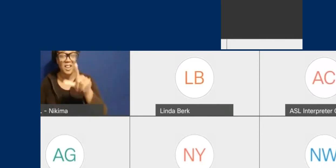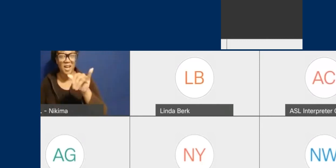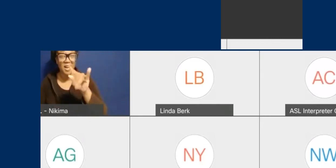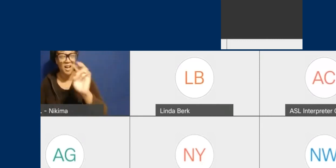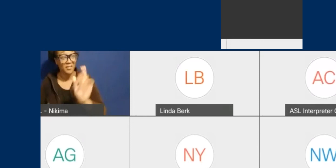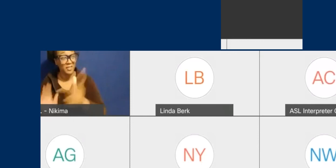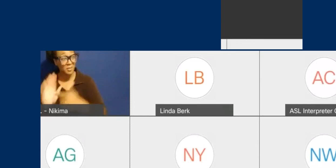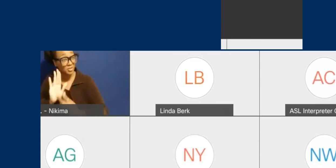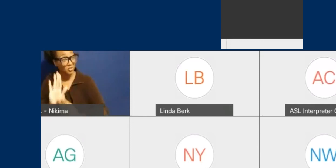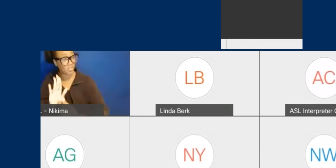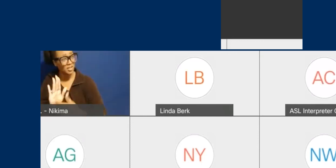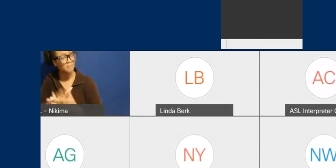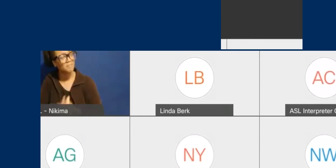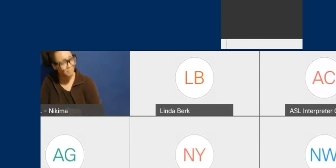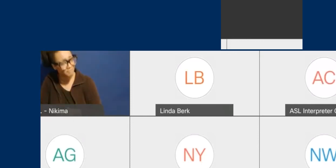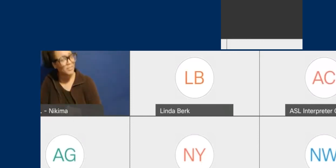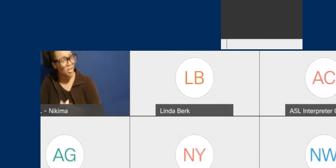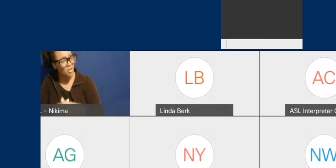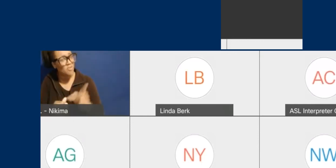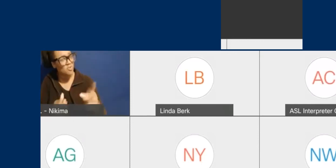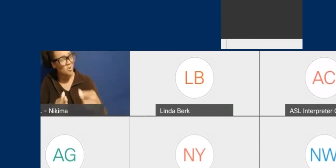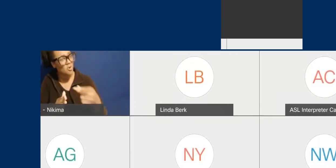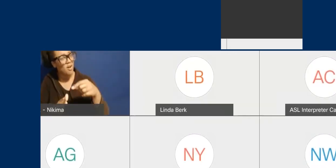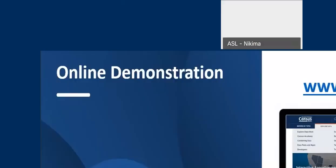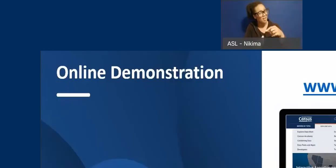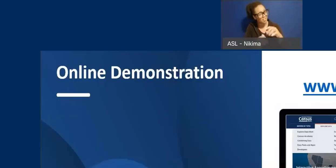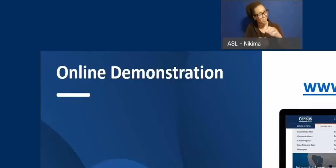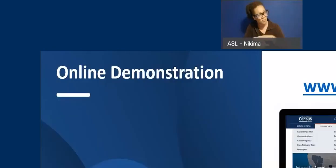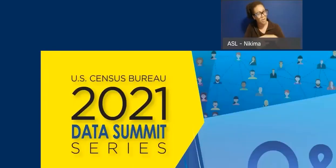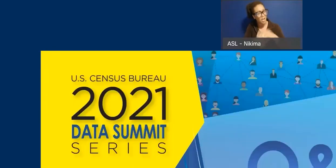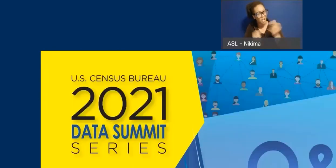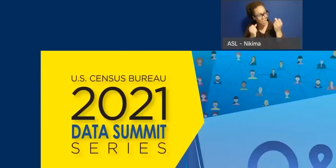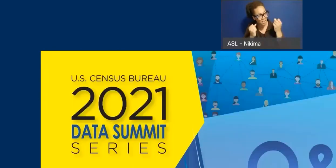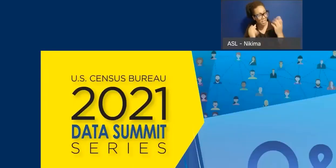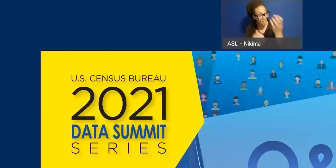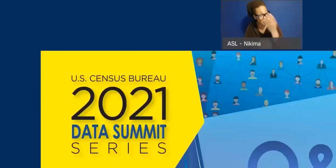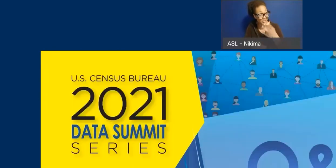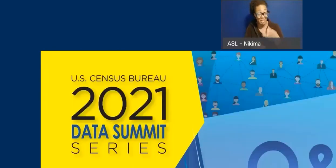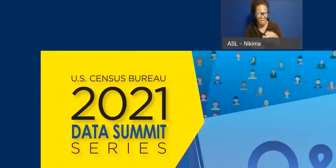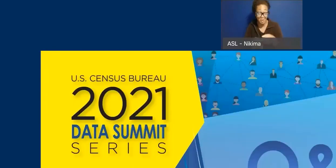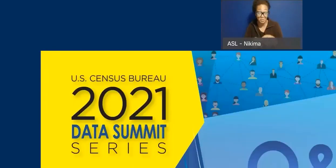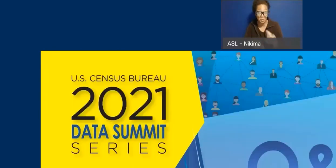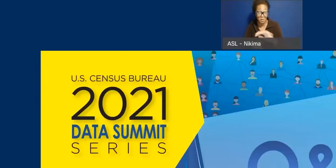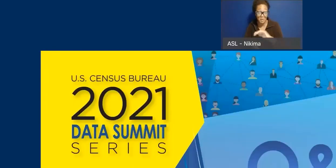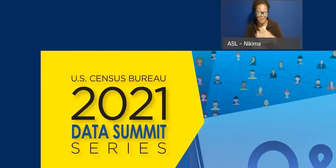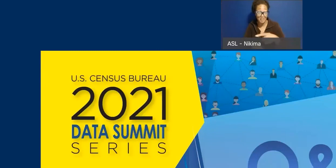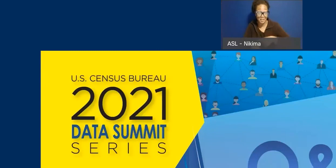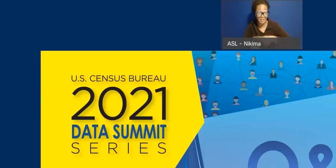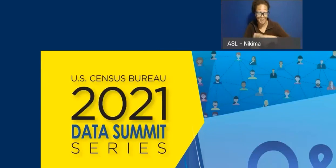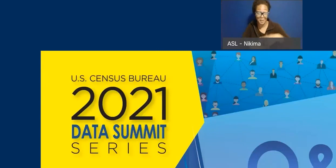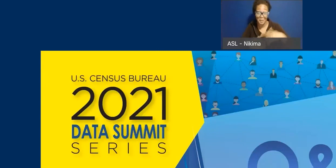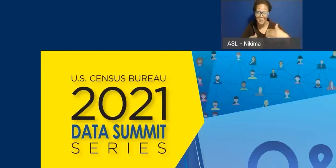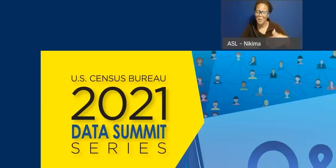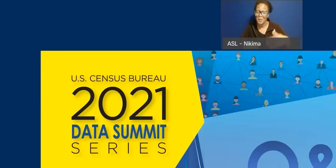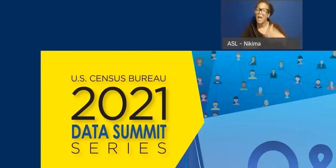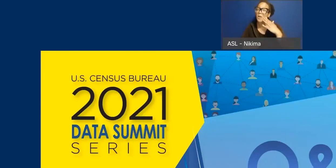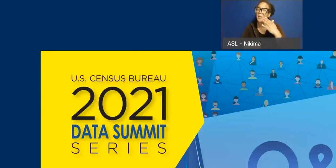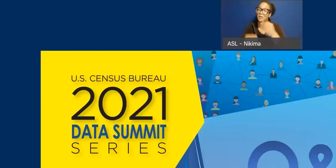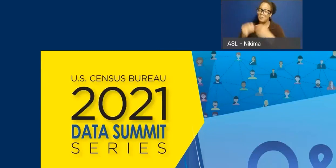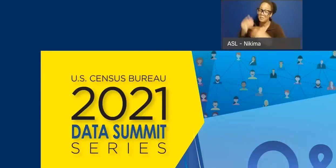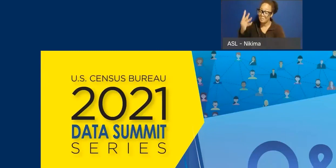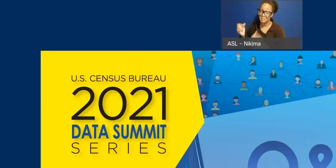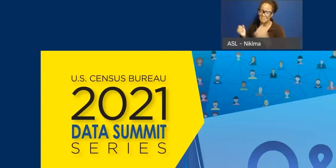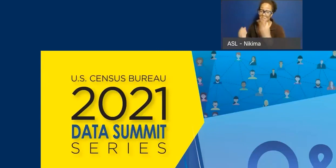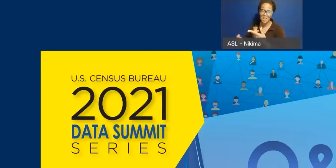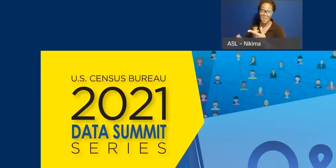demonstration. So you covered quite a bit of ground in a short amount of time. We have a lot of questions coming through